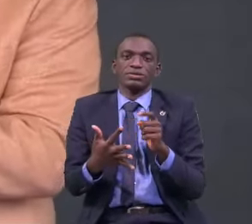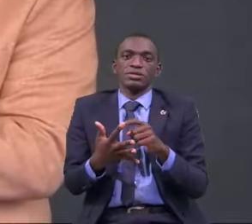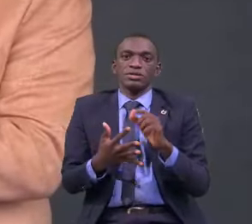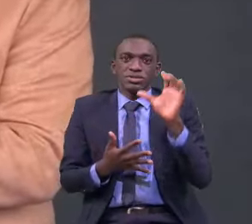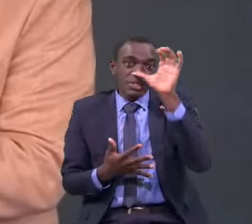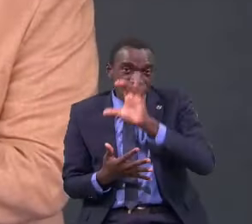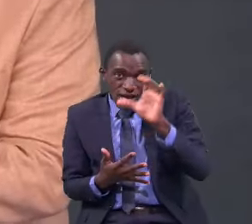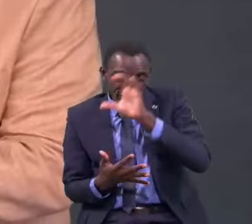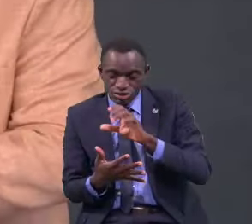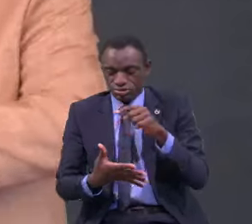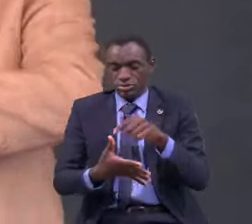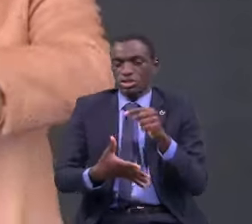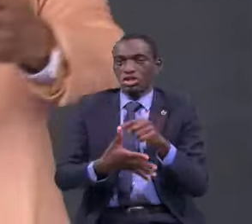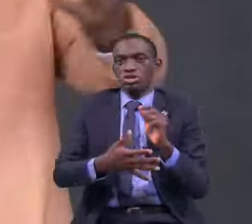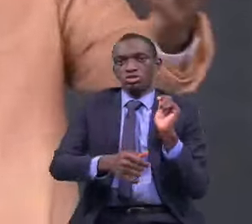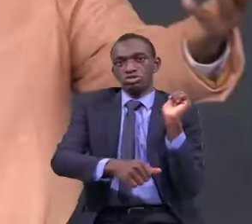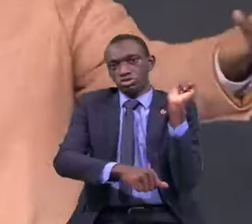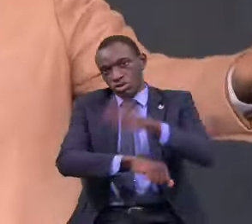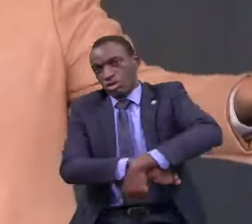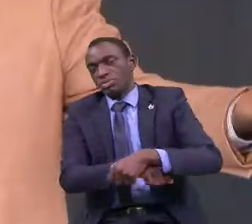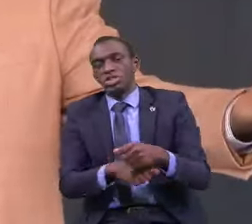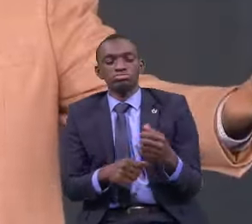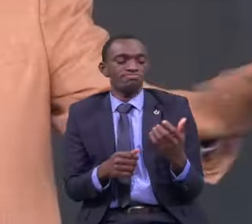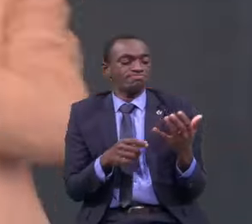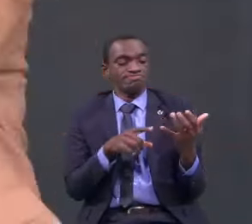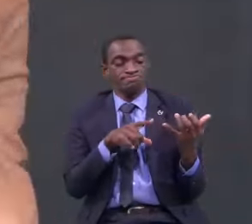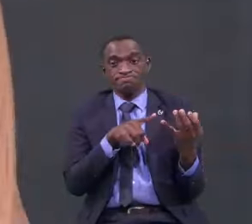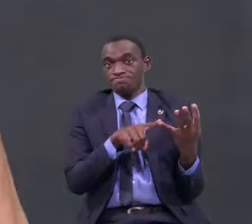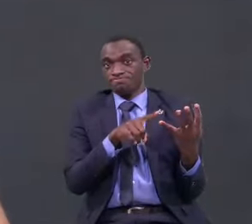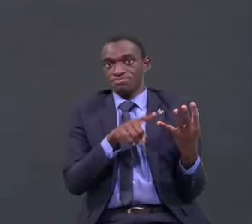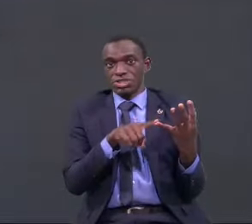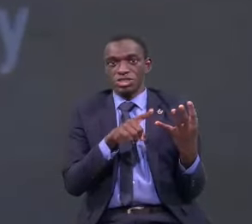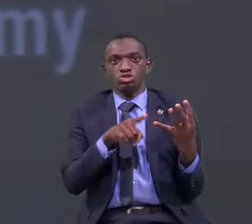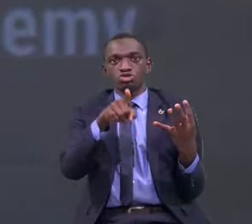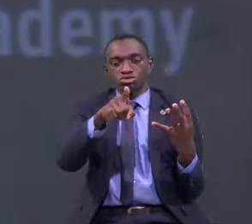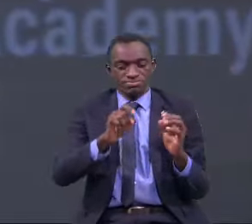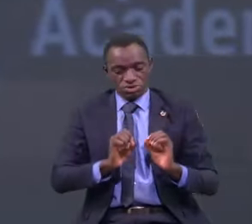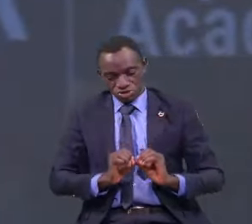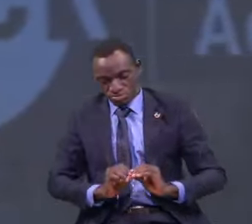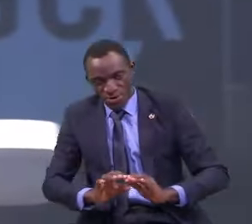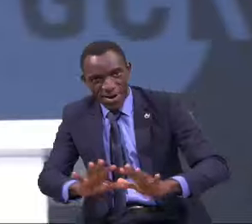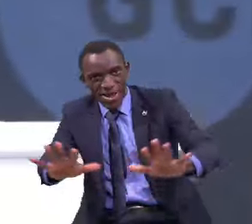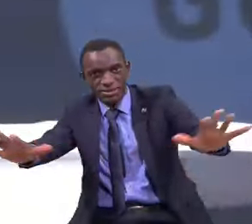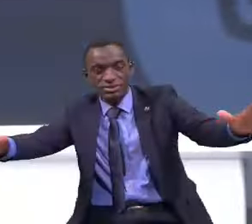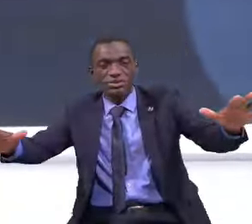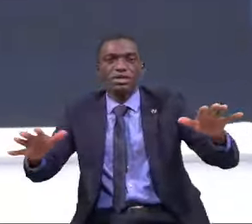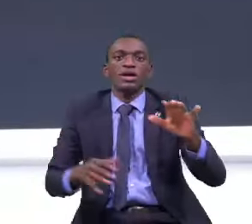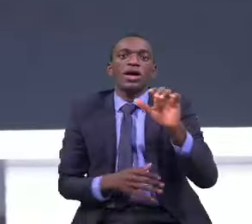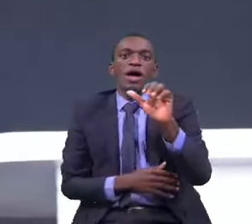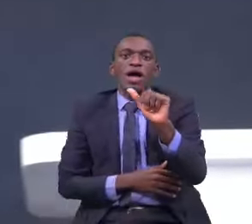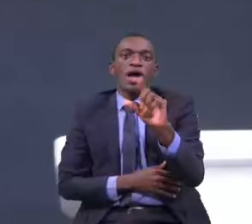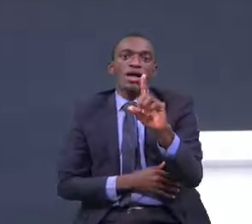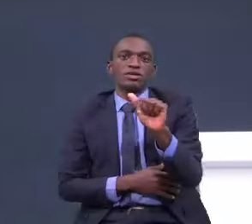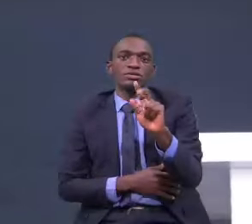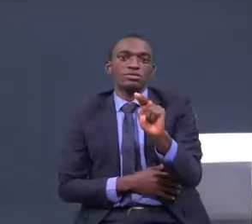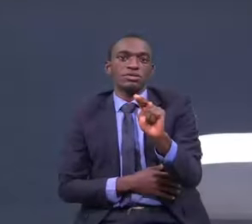you subdue, you spread. Adam was to spread whatever he got to